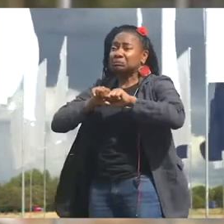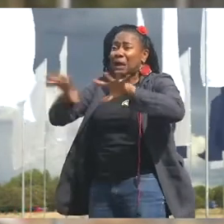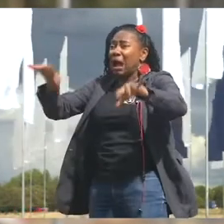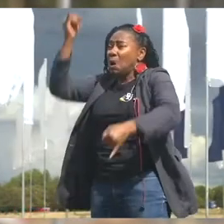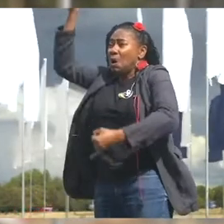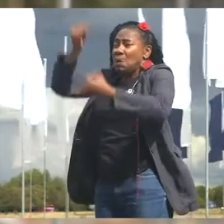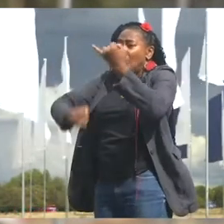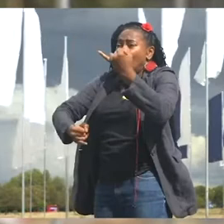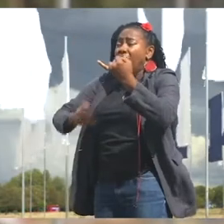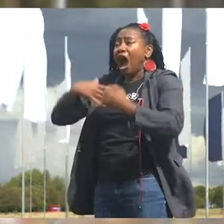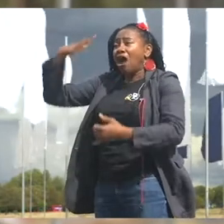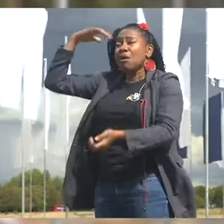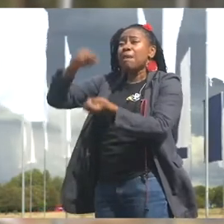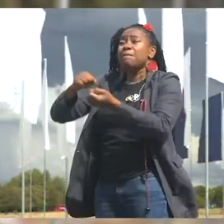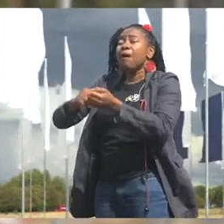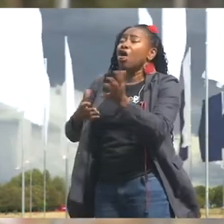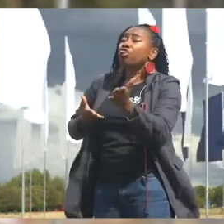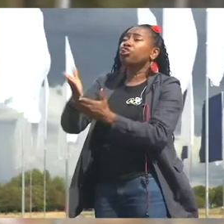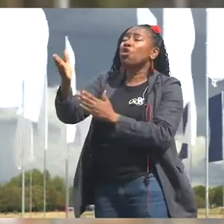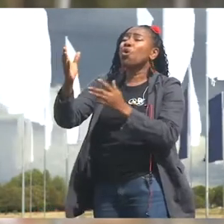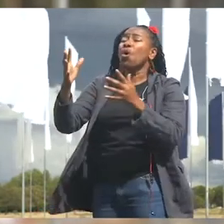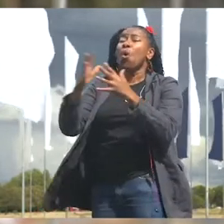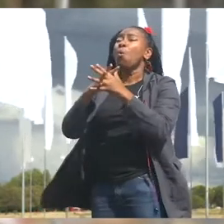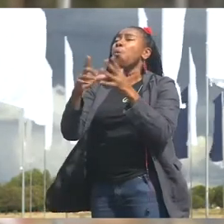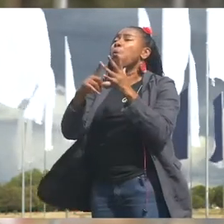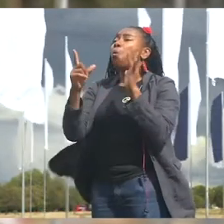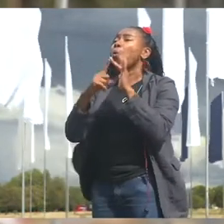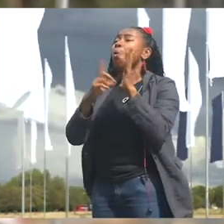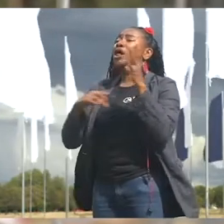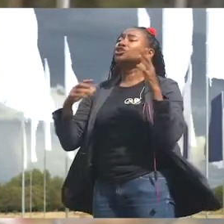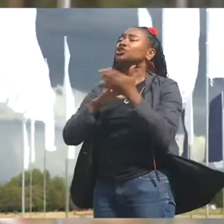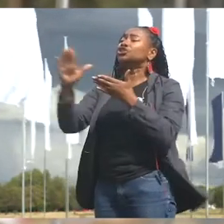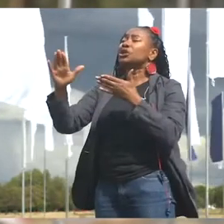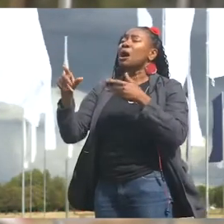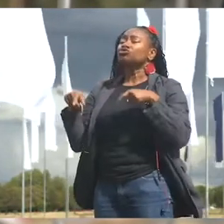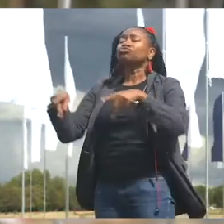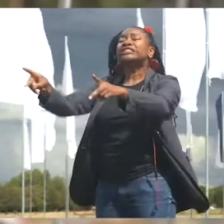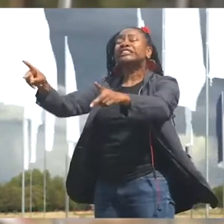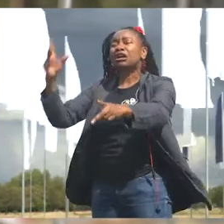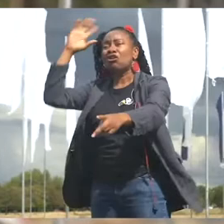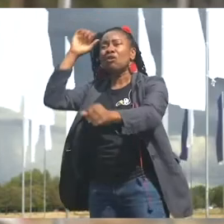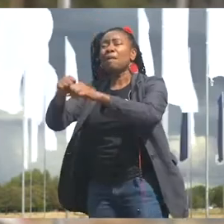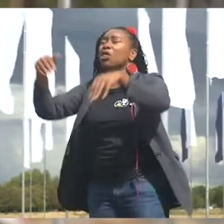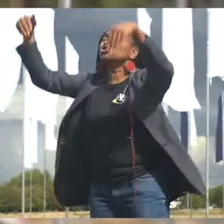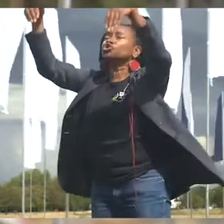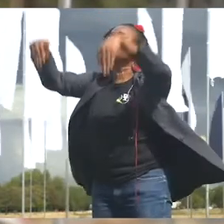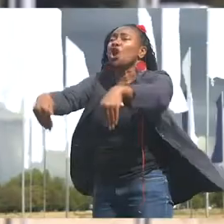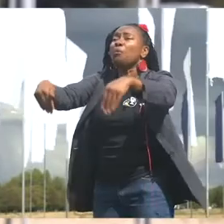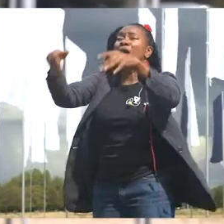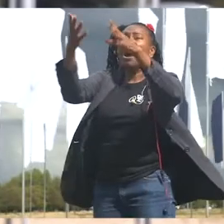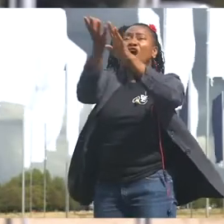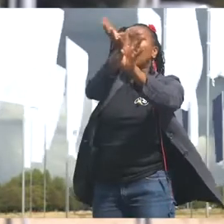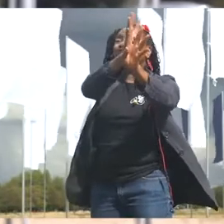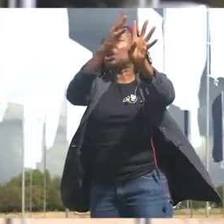I remember walking through Power Street in Woolwich, looking at the growing, snaking lines outside our shops,